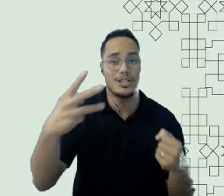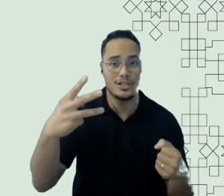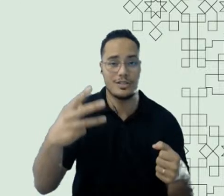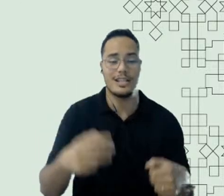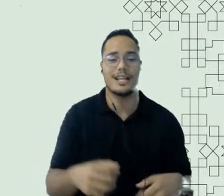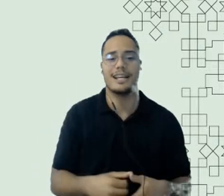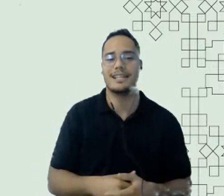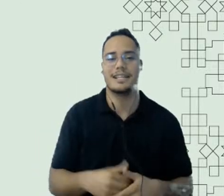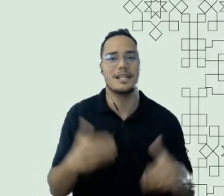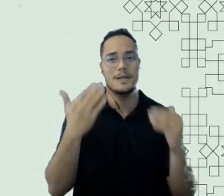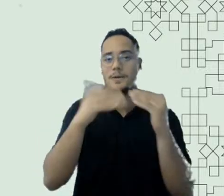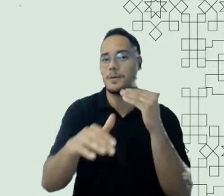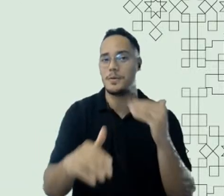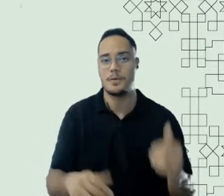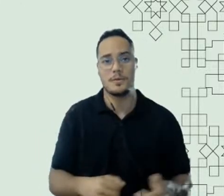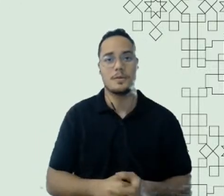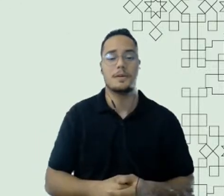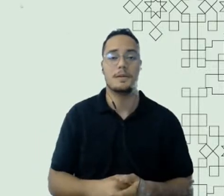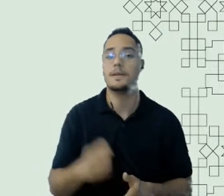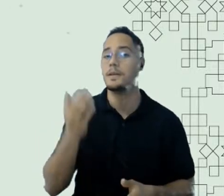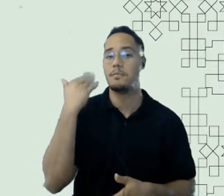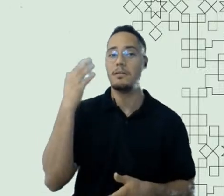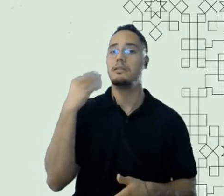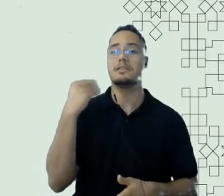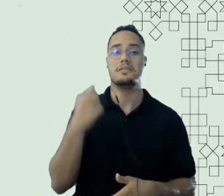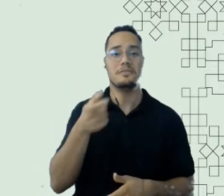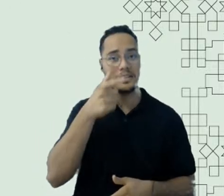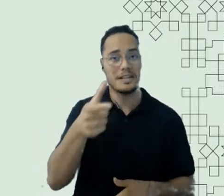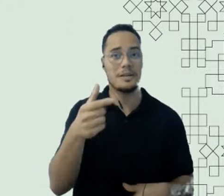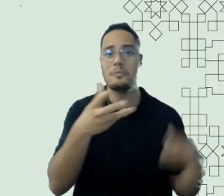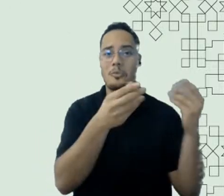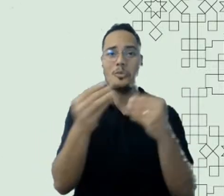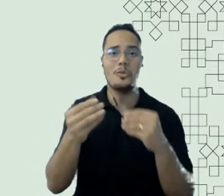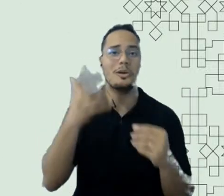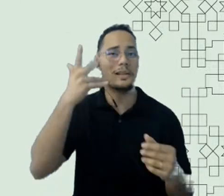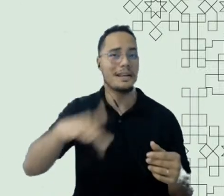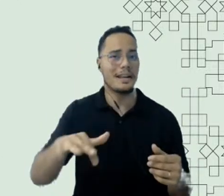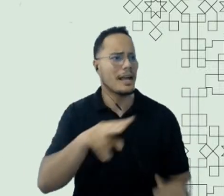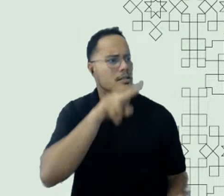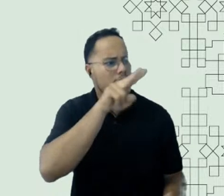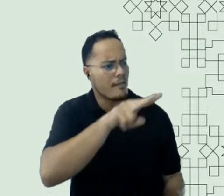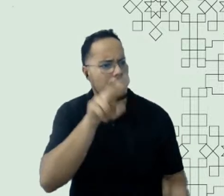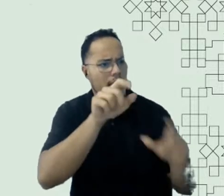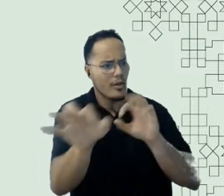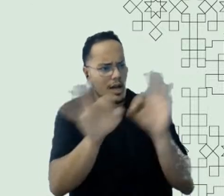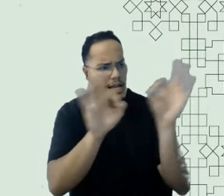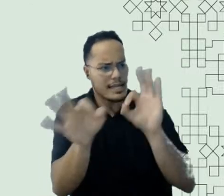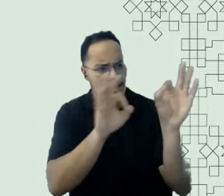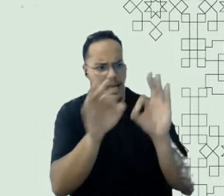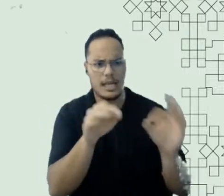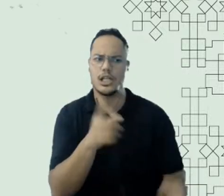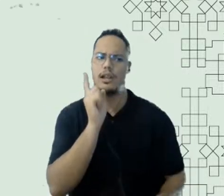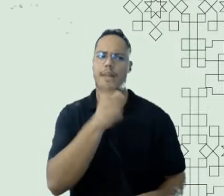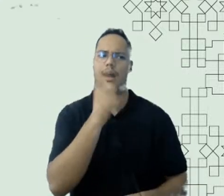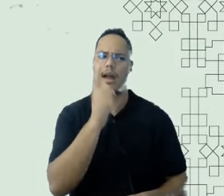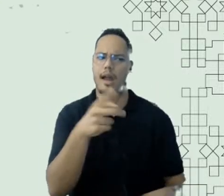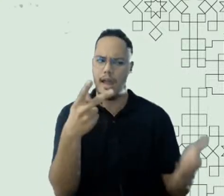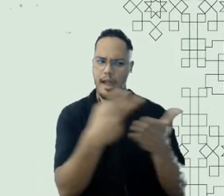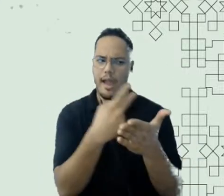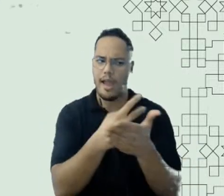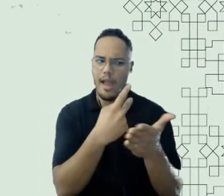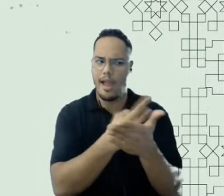So what does this article say? It covers online content sharing service provider, what we have started to